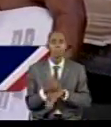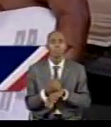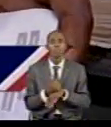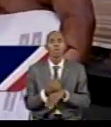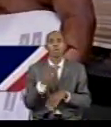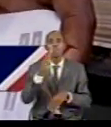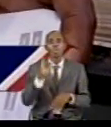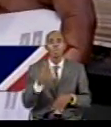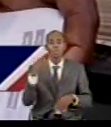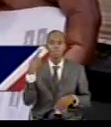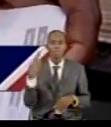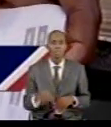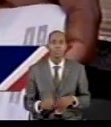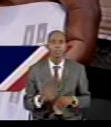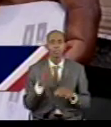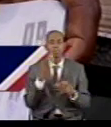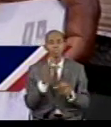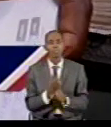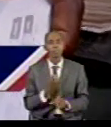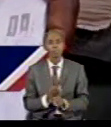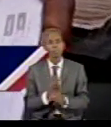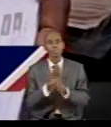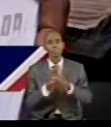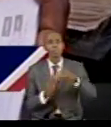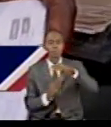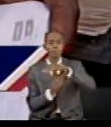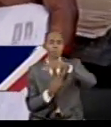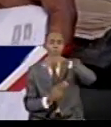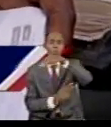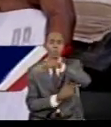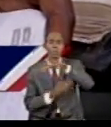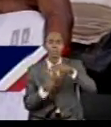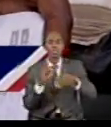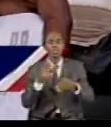the faithful pillars in the gospel.